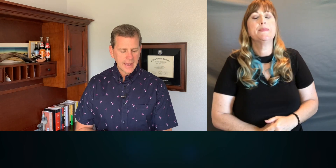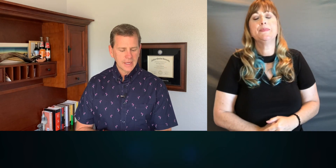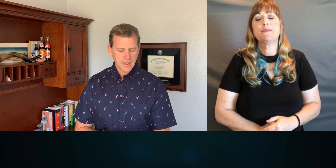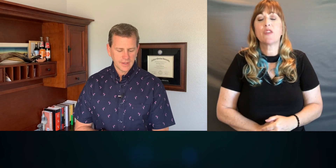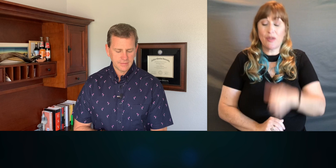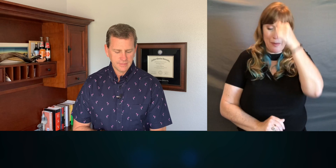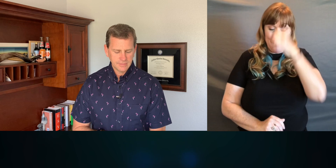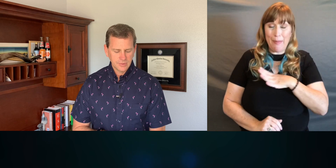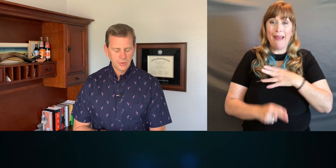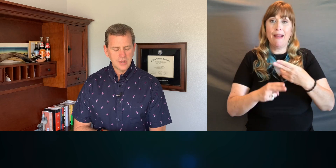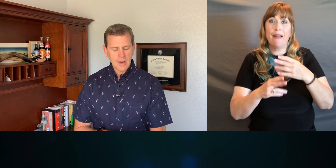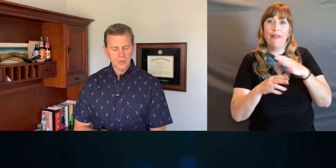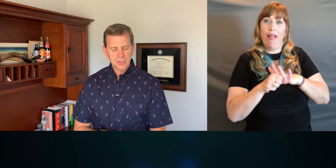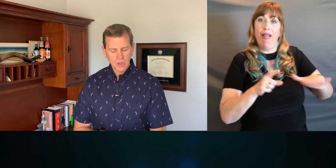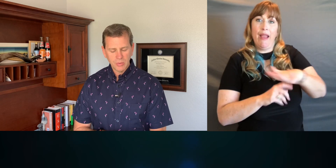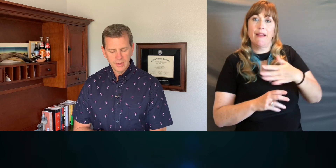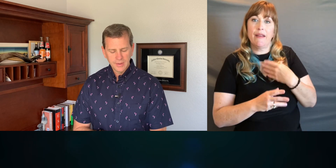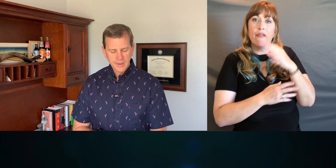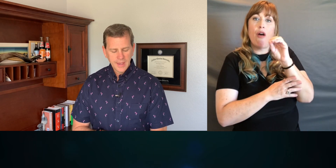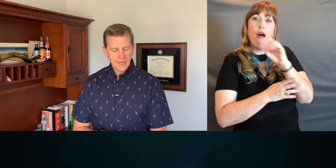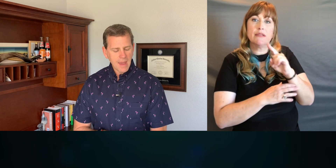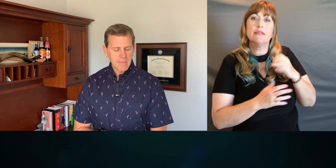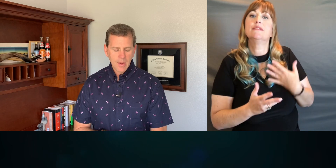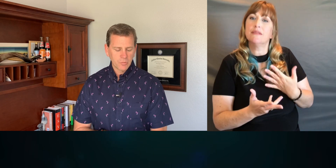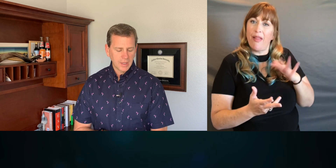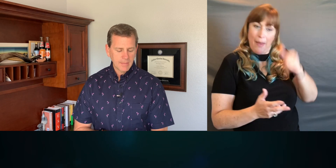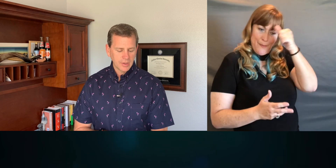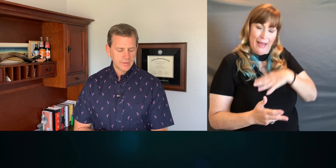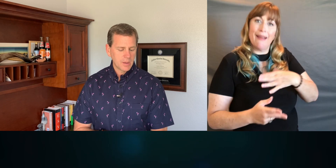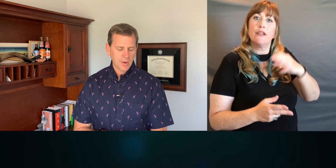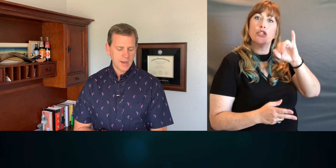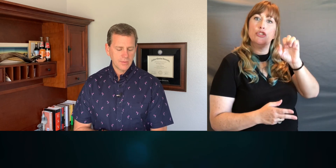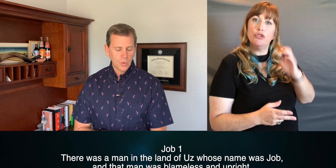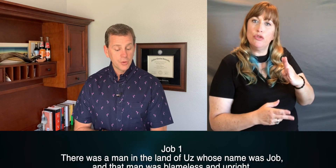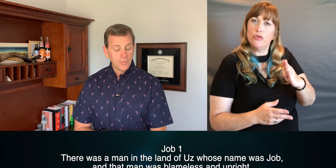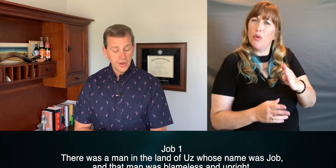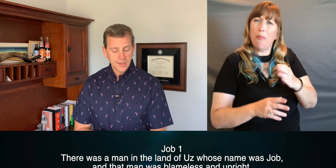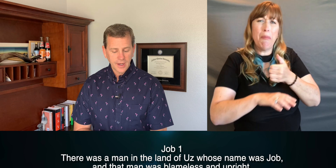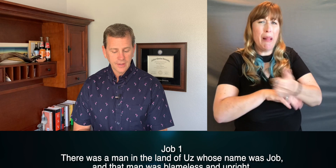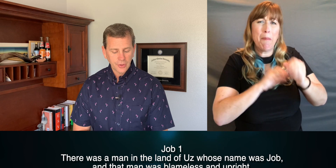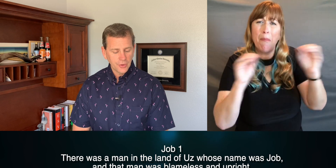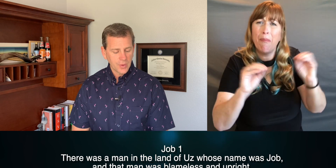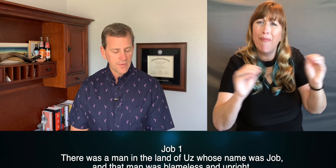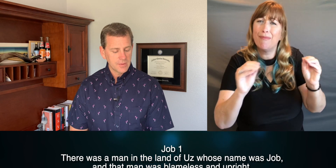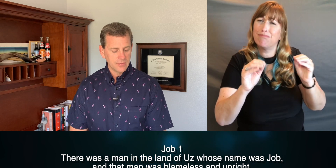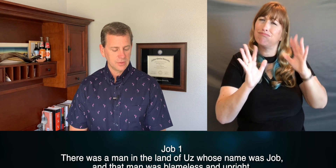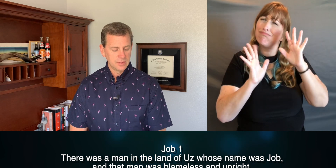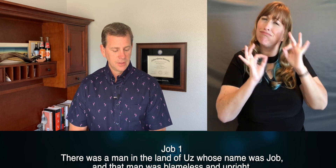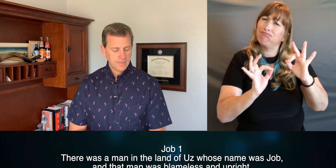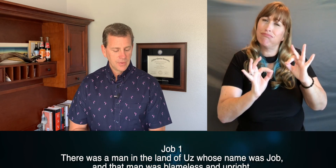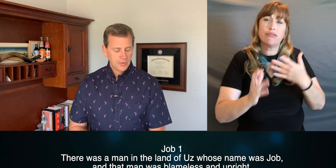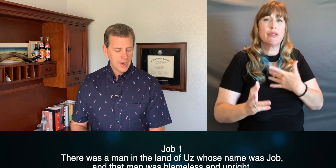in the land of Uz whose name was Job. And that man was blameless and upright, one who feared God and turned away from